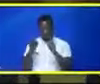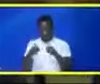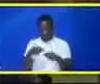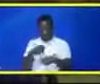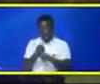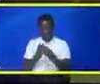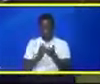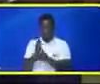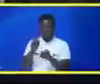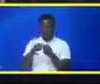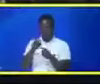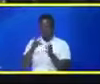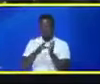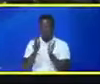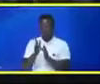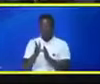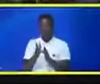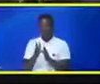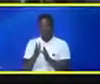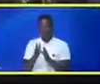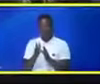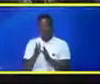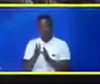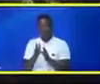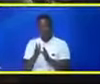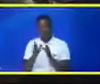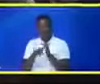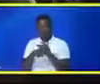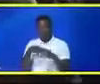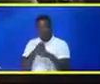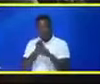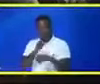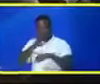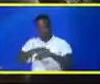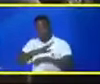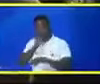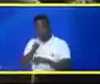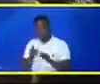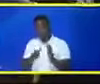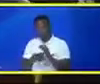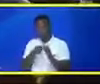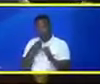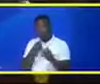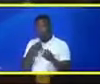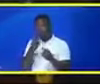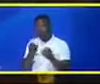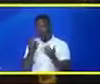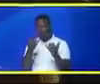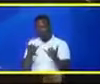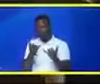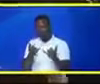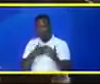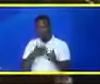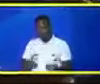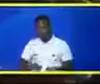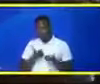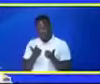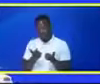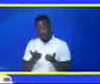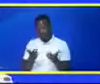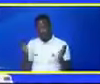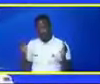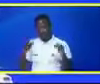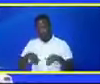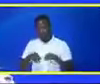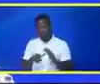right with Jesus. Or you are saying, I remember making this call before, but right now as it is, my life has gone haywire.